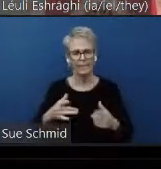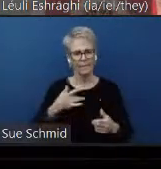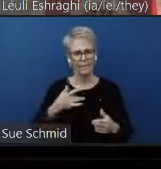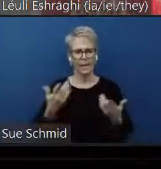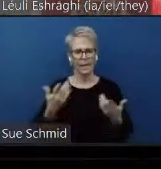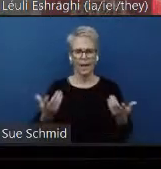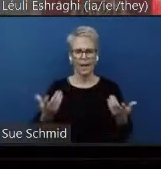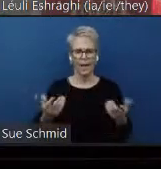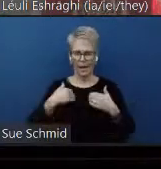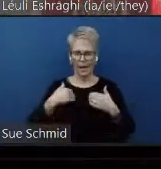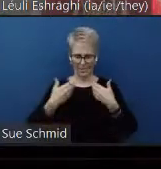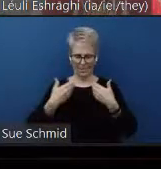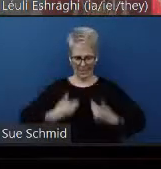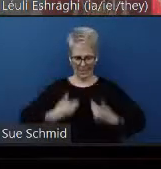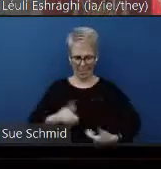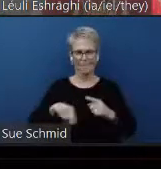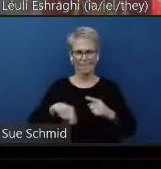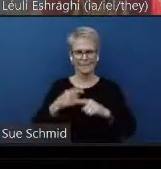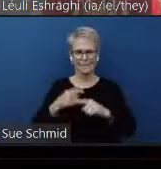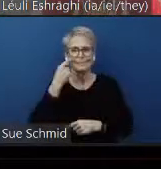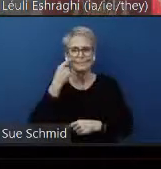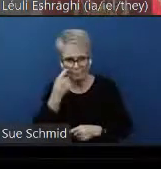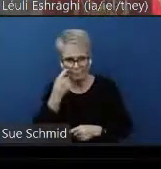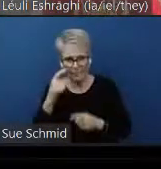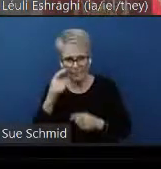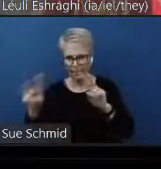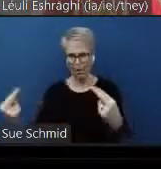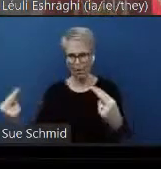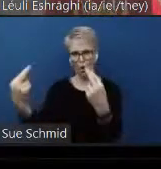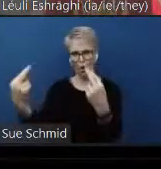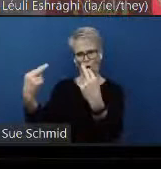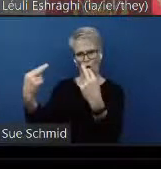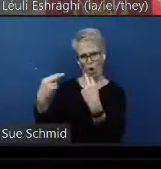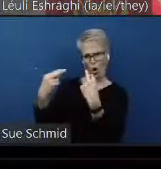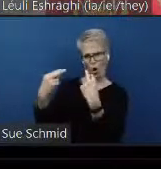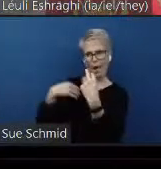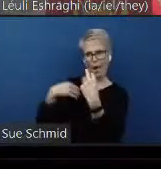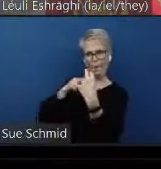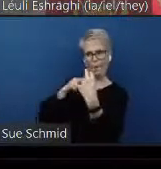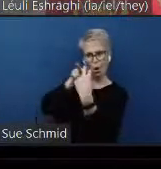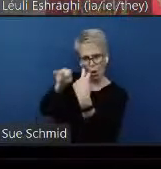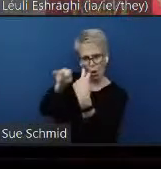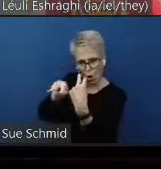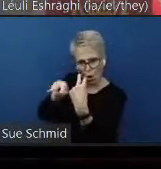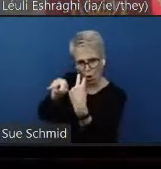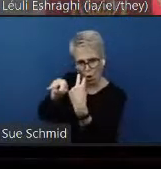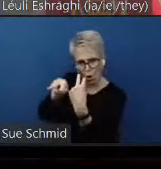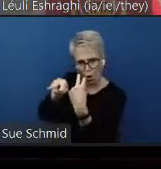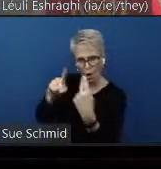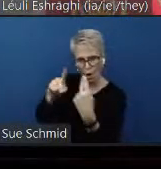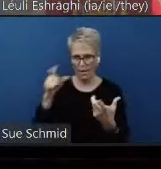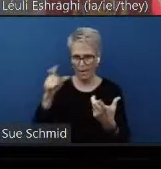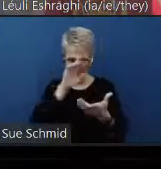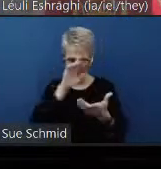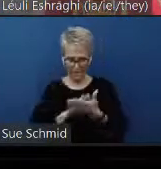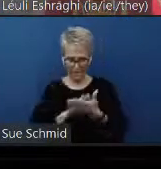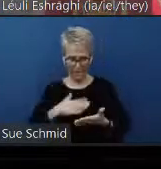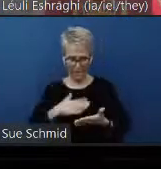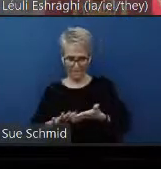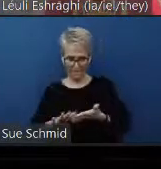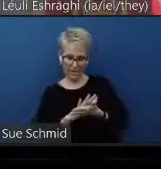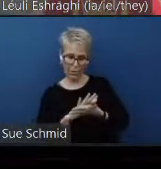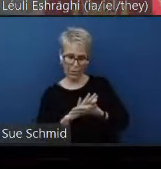subject and witness as I am gazed upon while gazing back. I want to believe my videos are situated